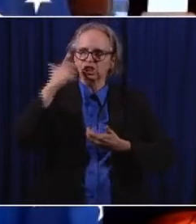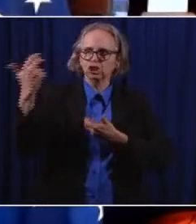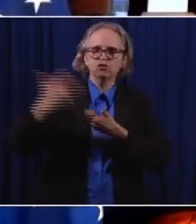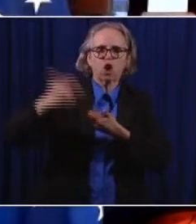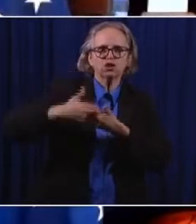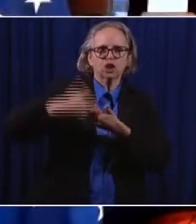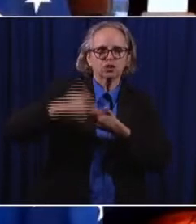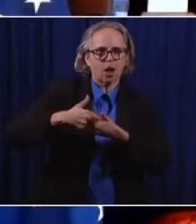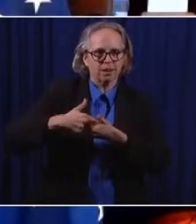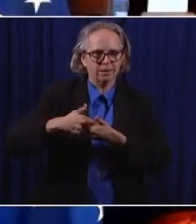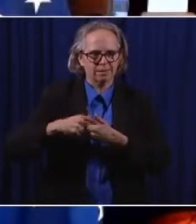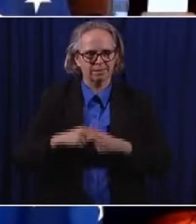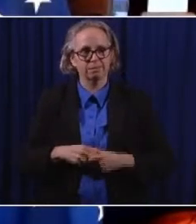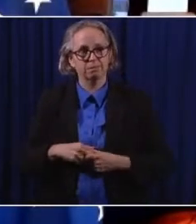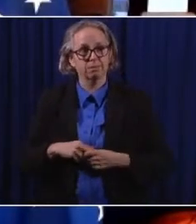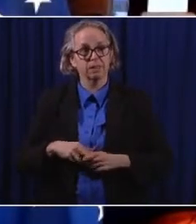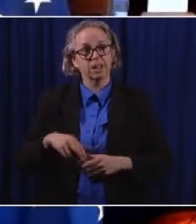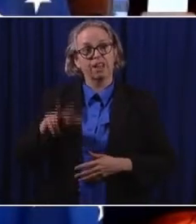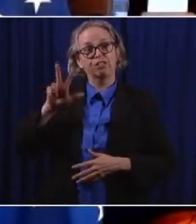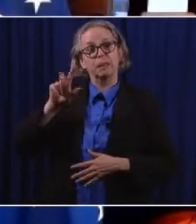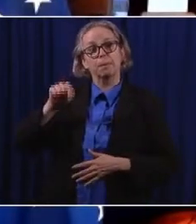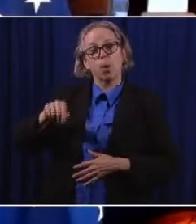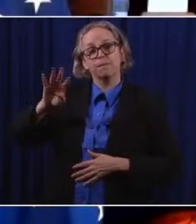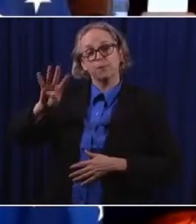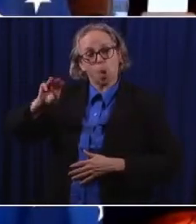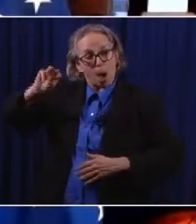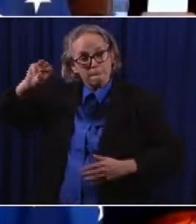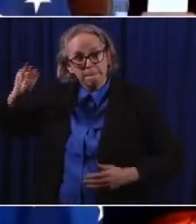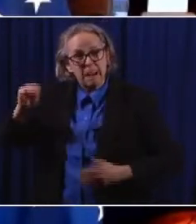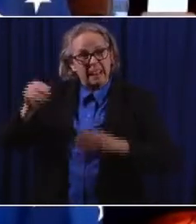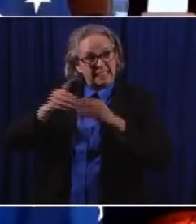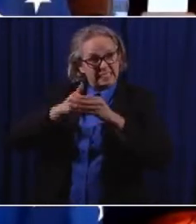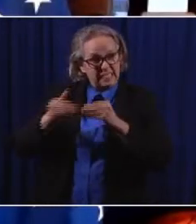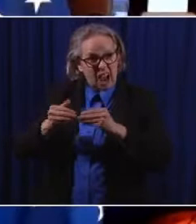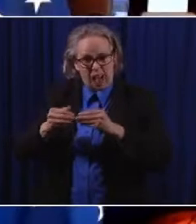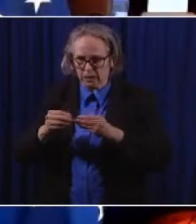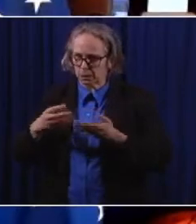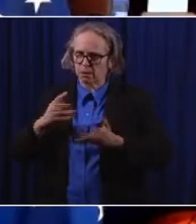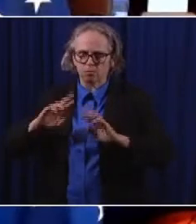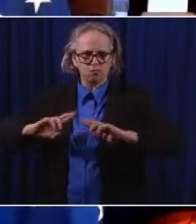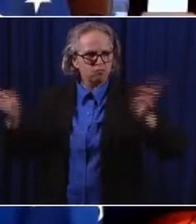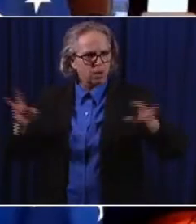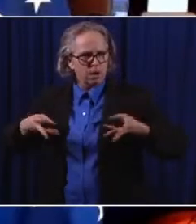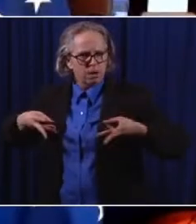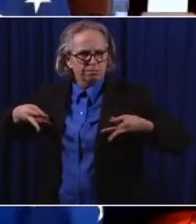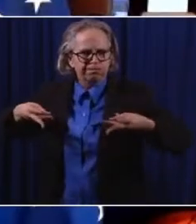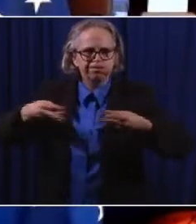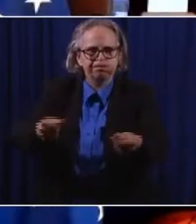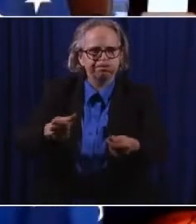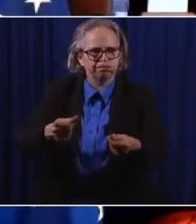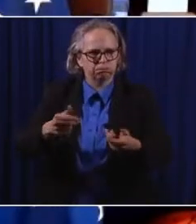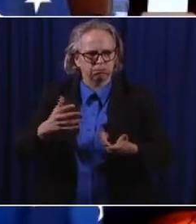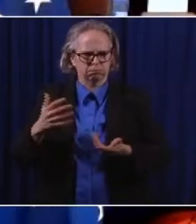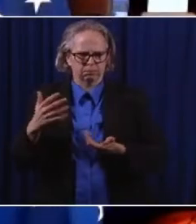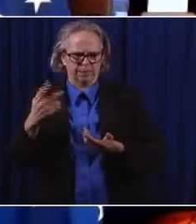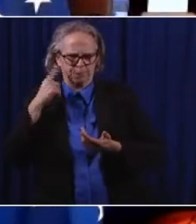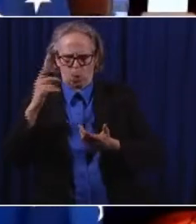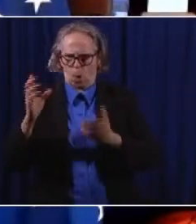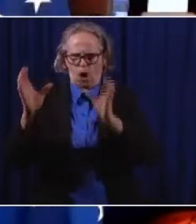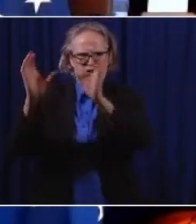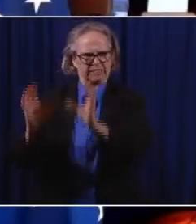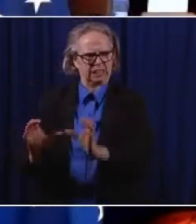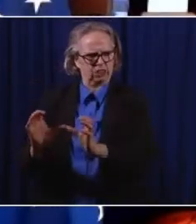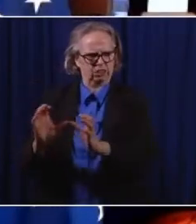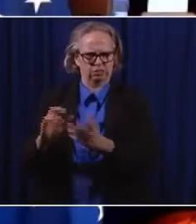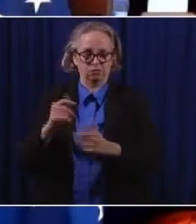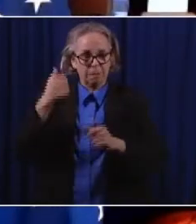$3.4 million in this round to earn those 4,468 credentials. These are, remember,